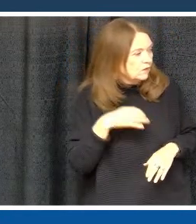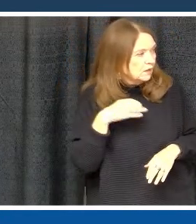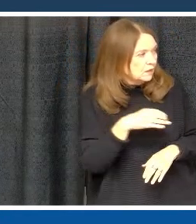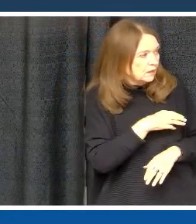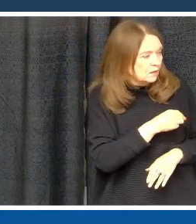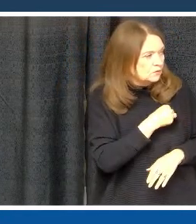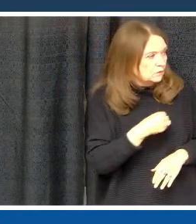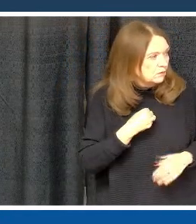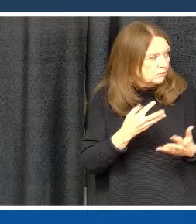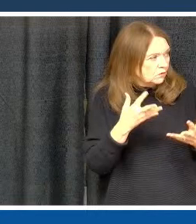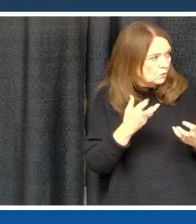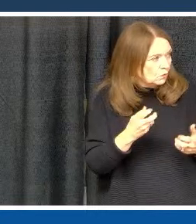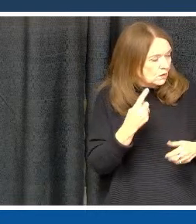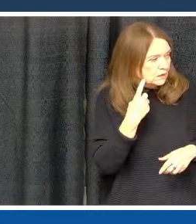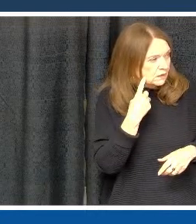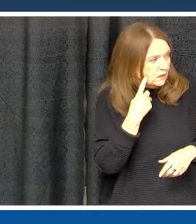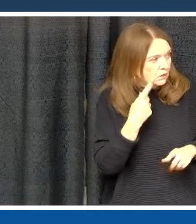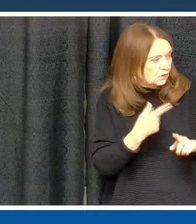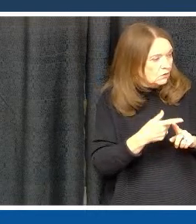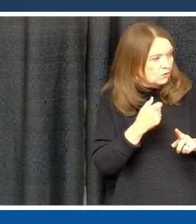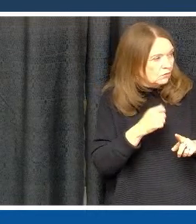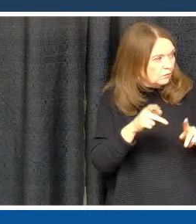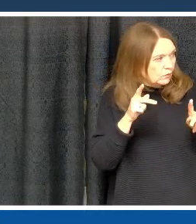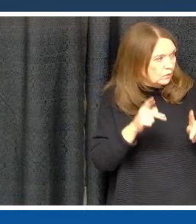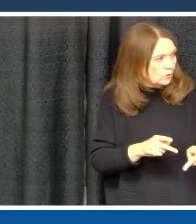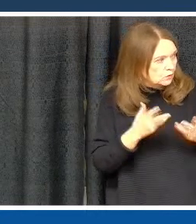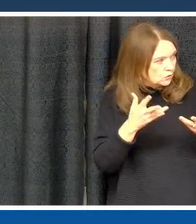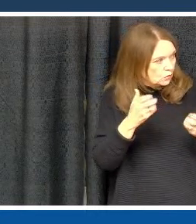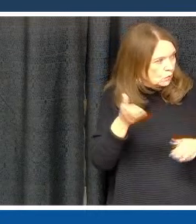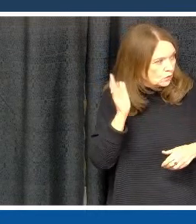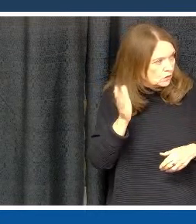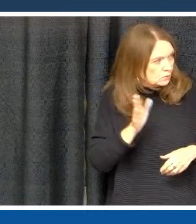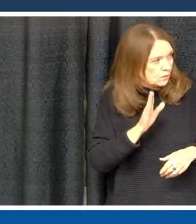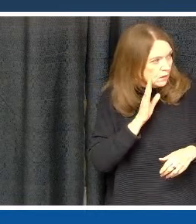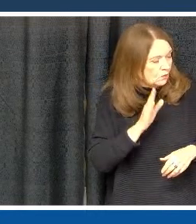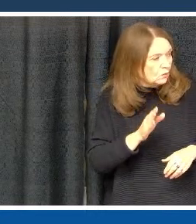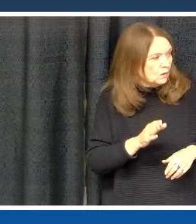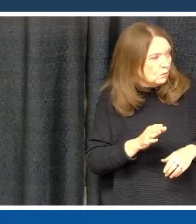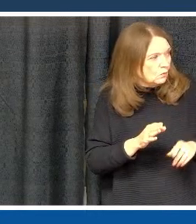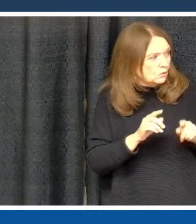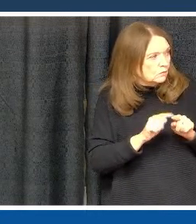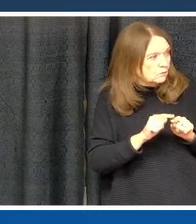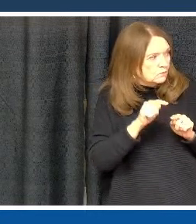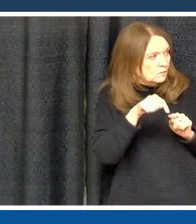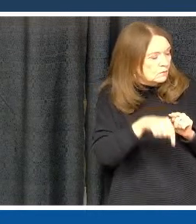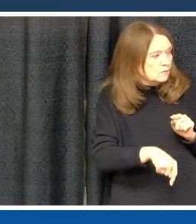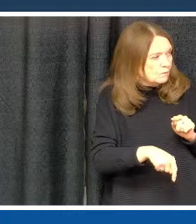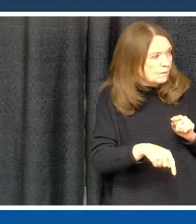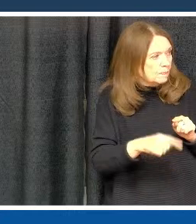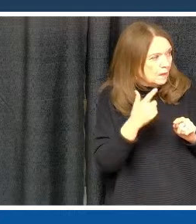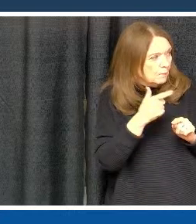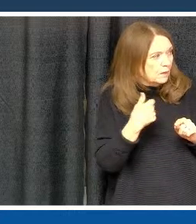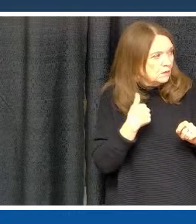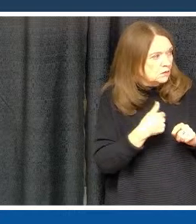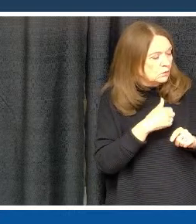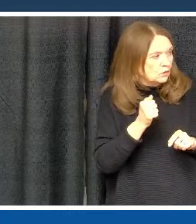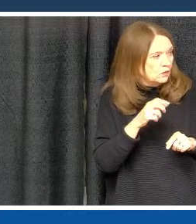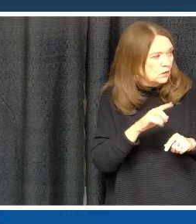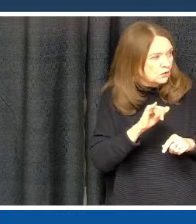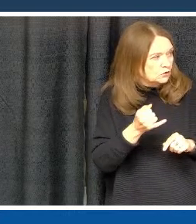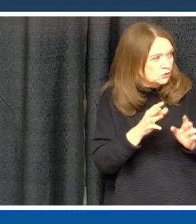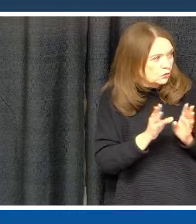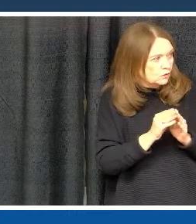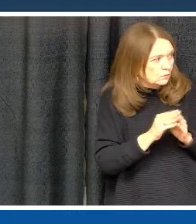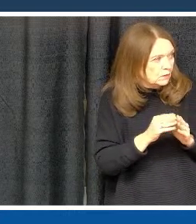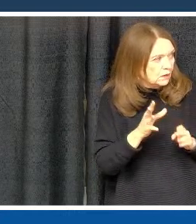if you wish to hear from the person who wanted to speak, we will step down because we're going to adjourn the meeting and hold